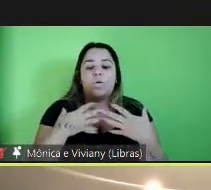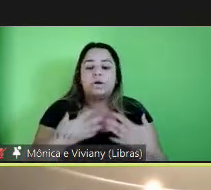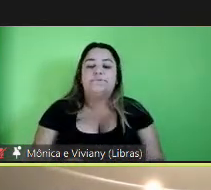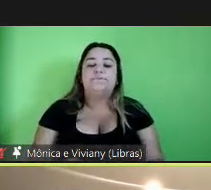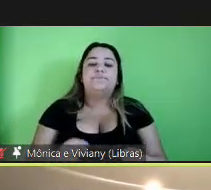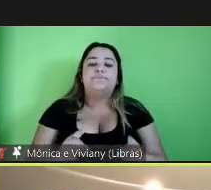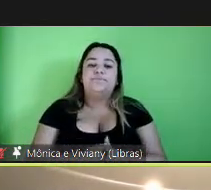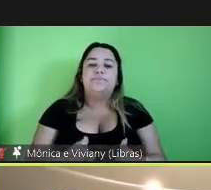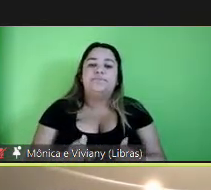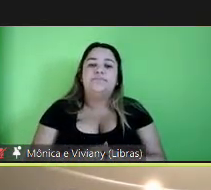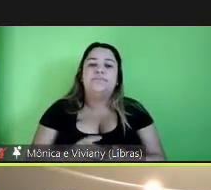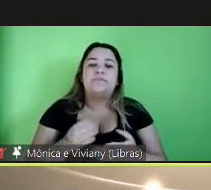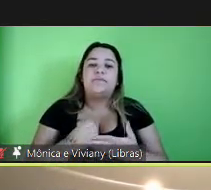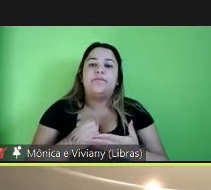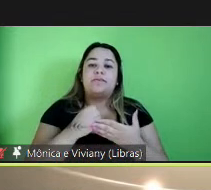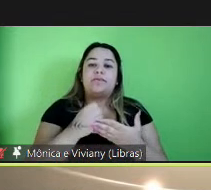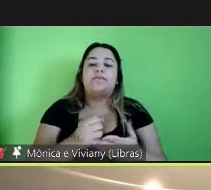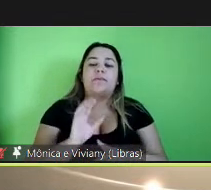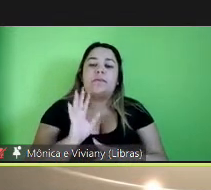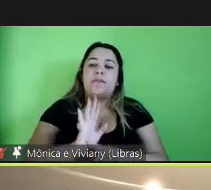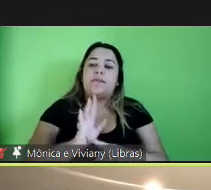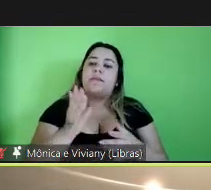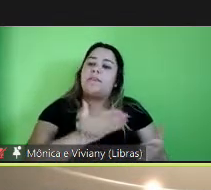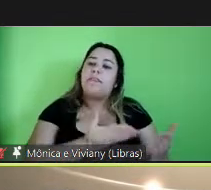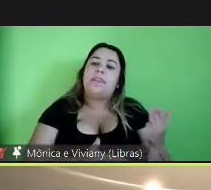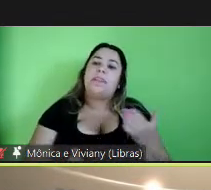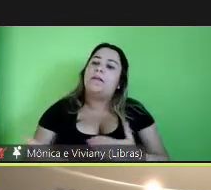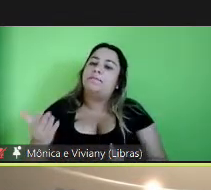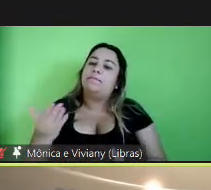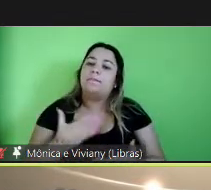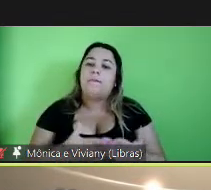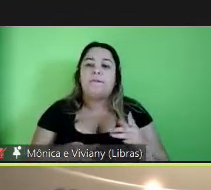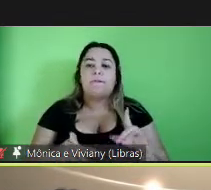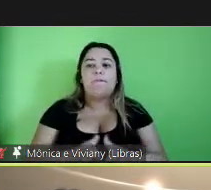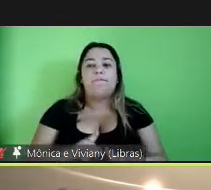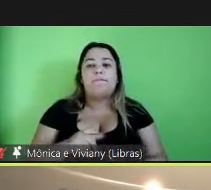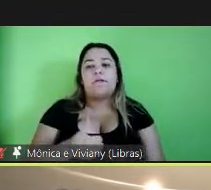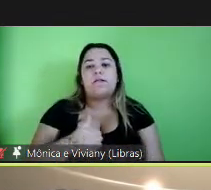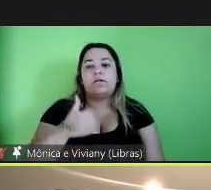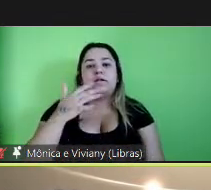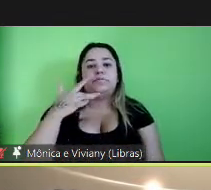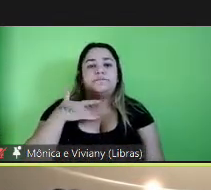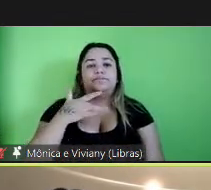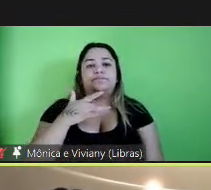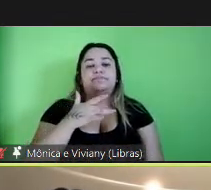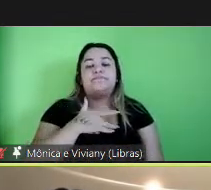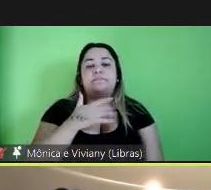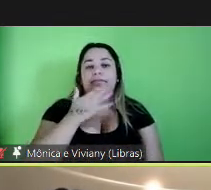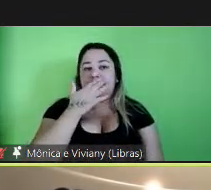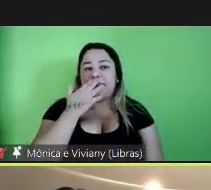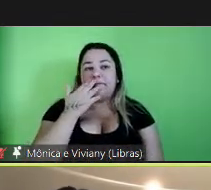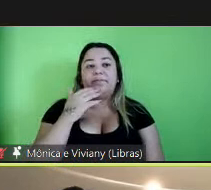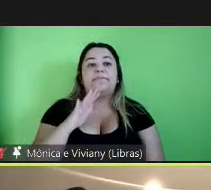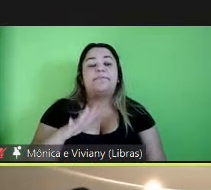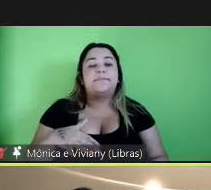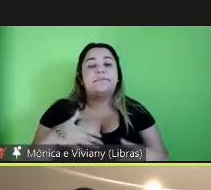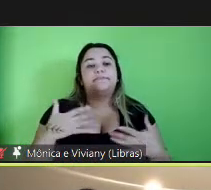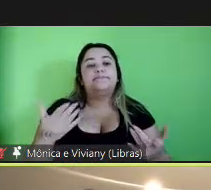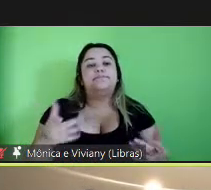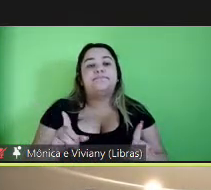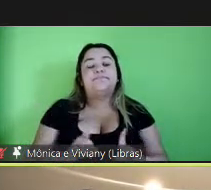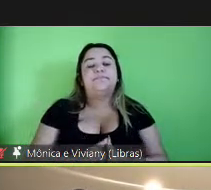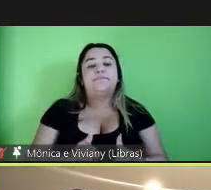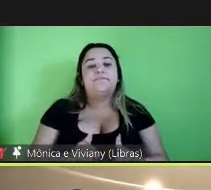working to reduce obesity and improving the health and well-being for our residents as well, and acknowledging that public health might